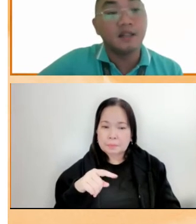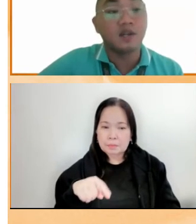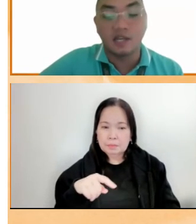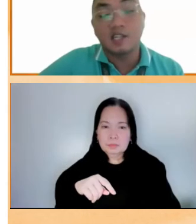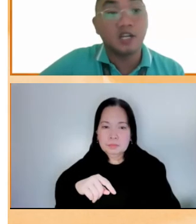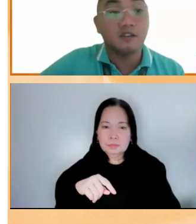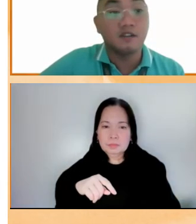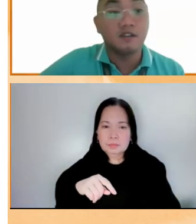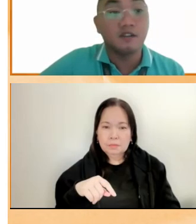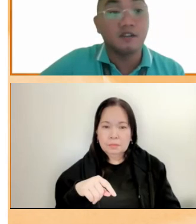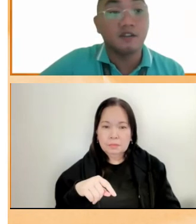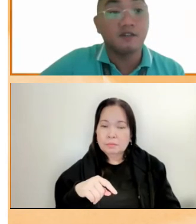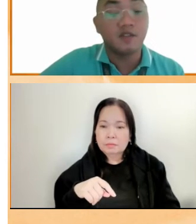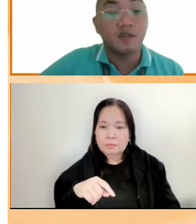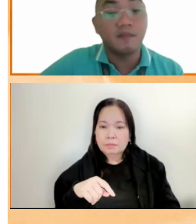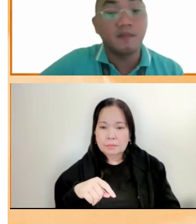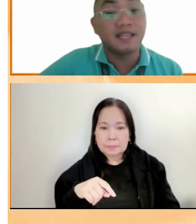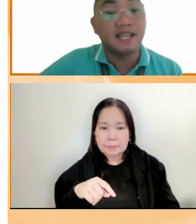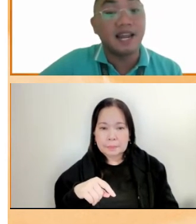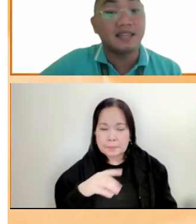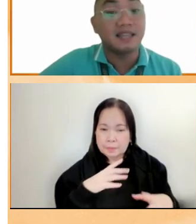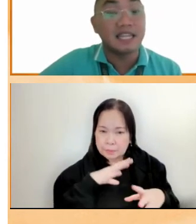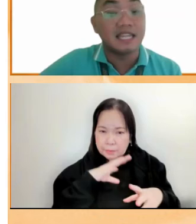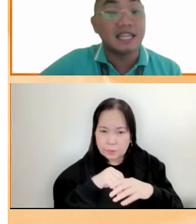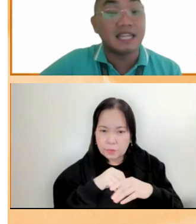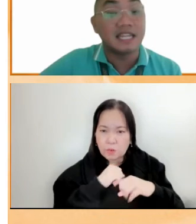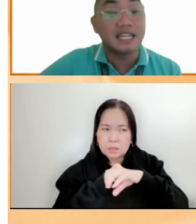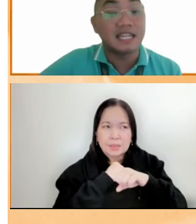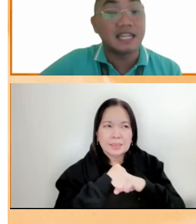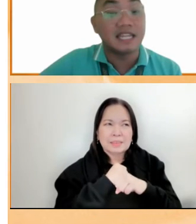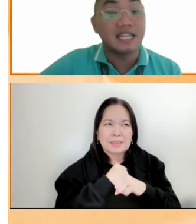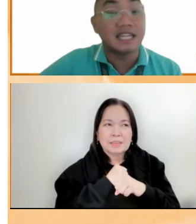of an advocacy, especially for the mental health needs.